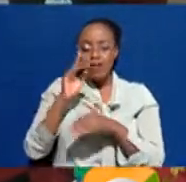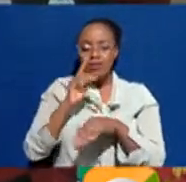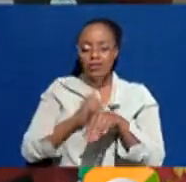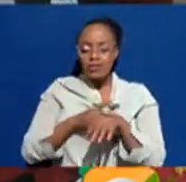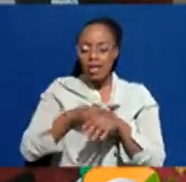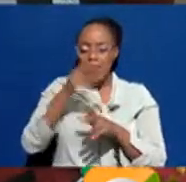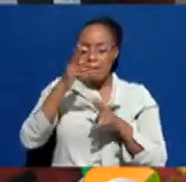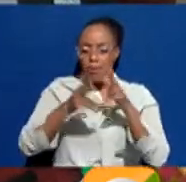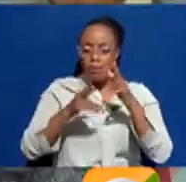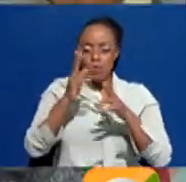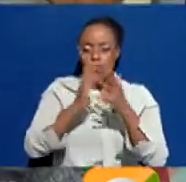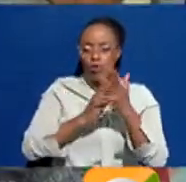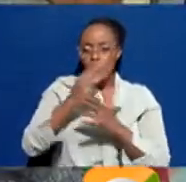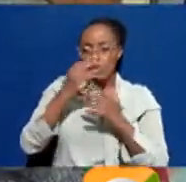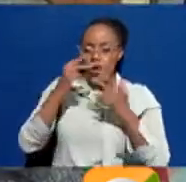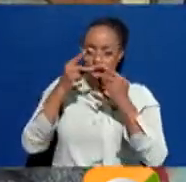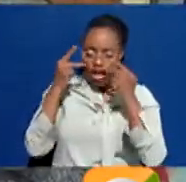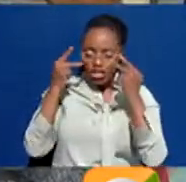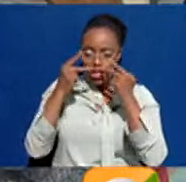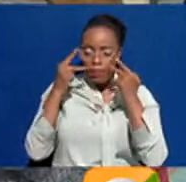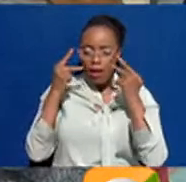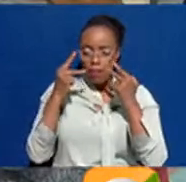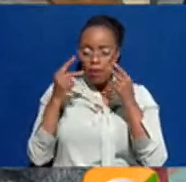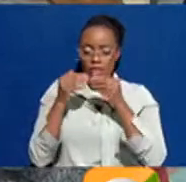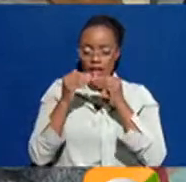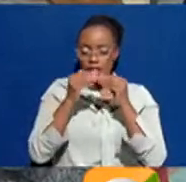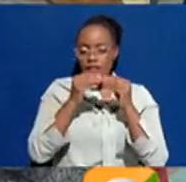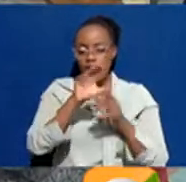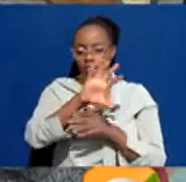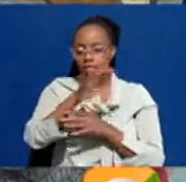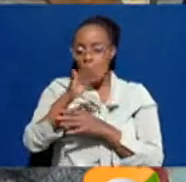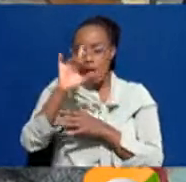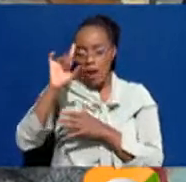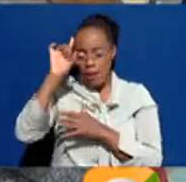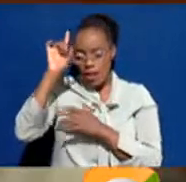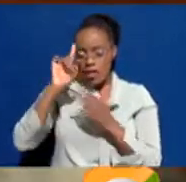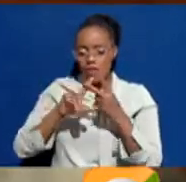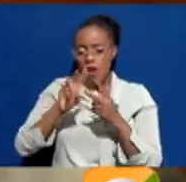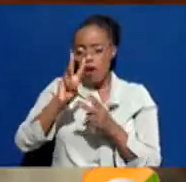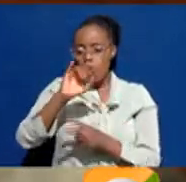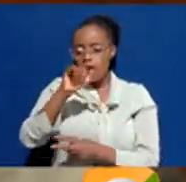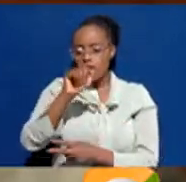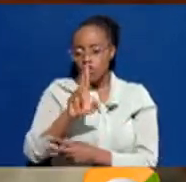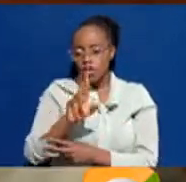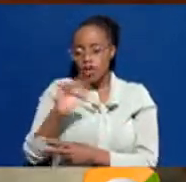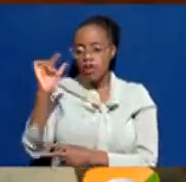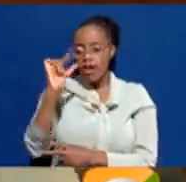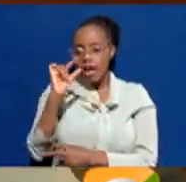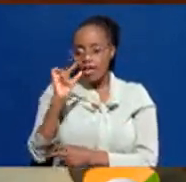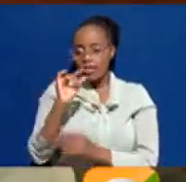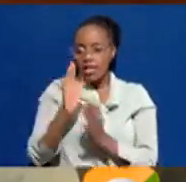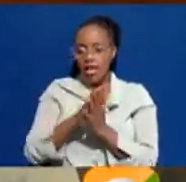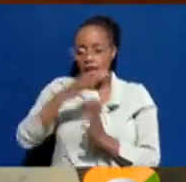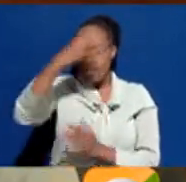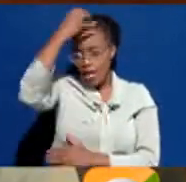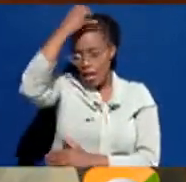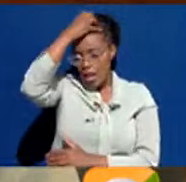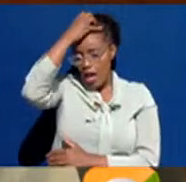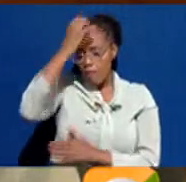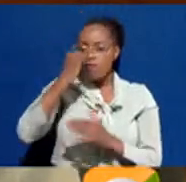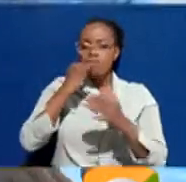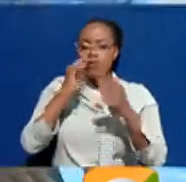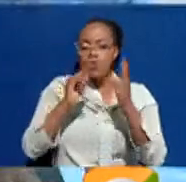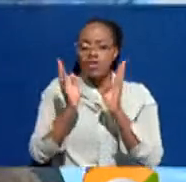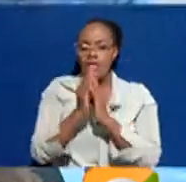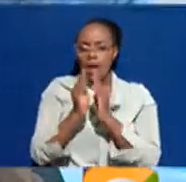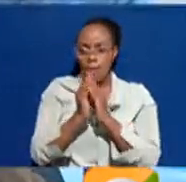by Al-Shabaab. The leadership of the counties of Mandera, Wajir, Garissa and Lamu said the